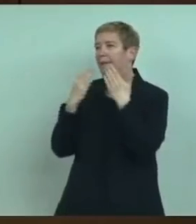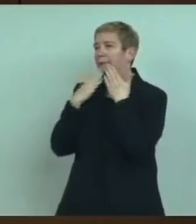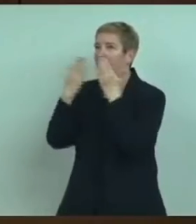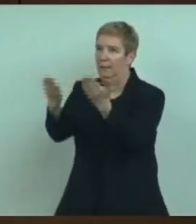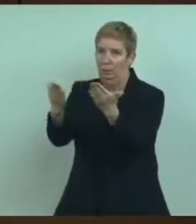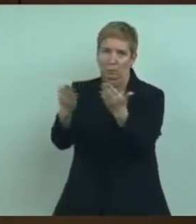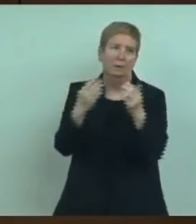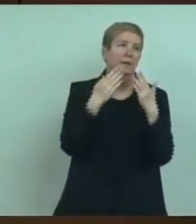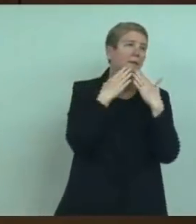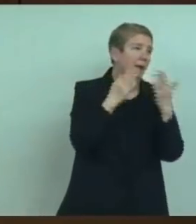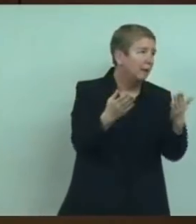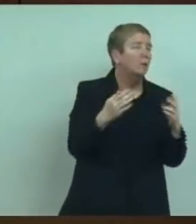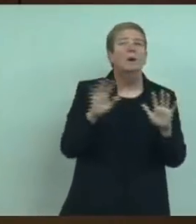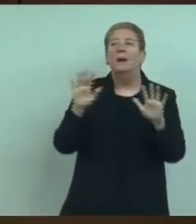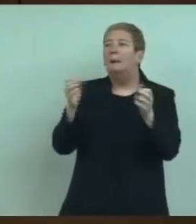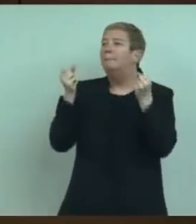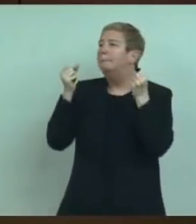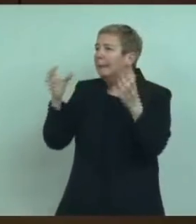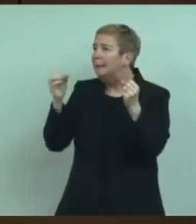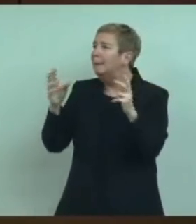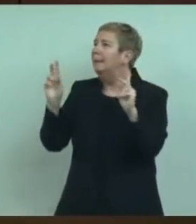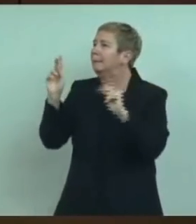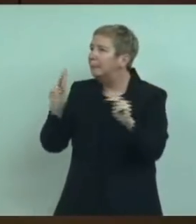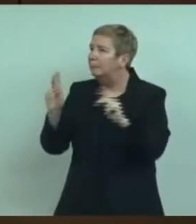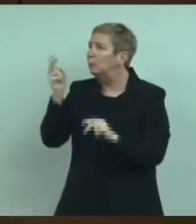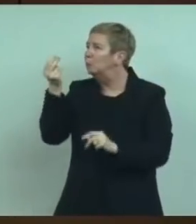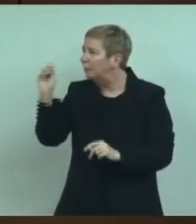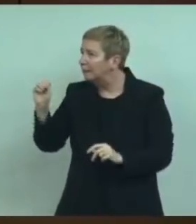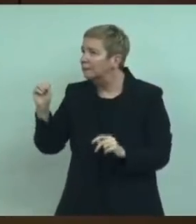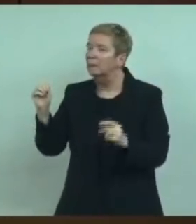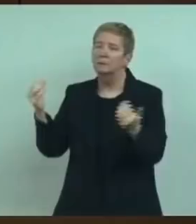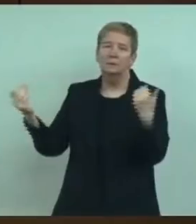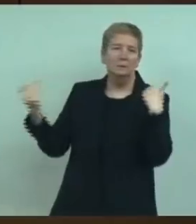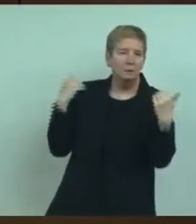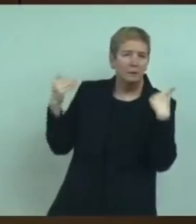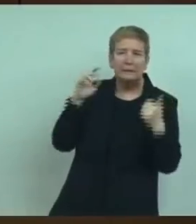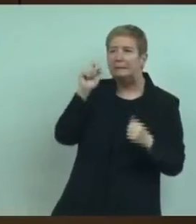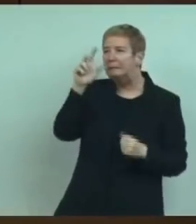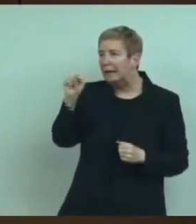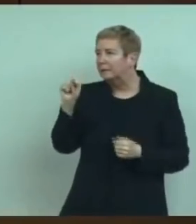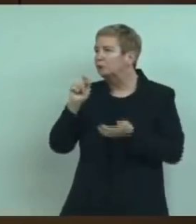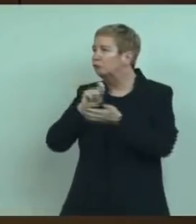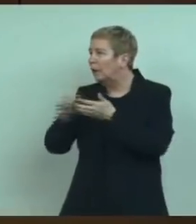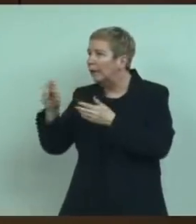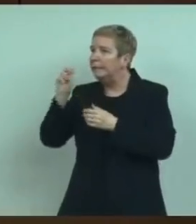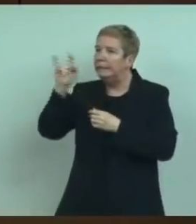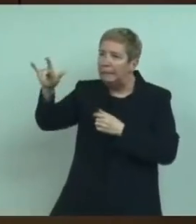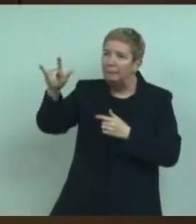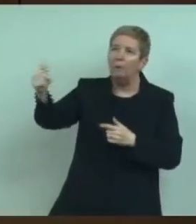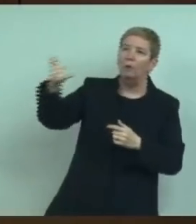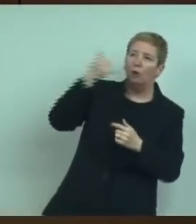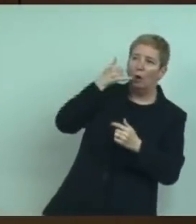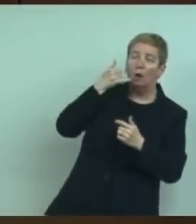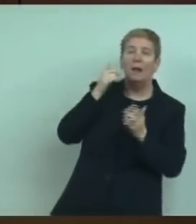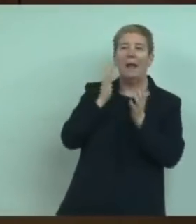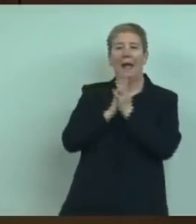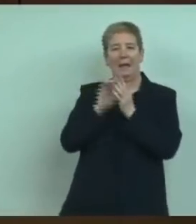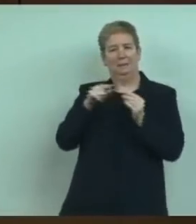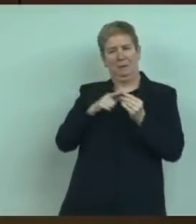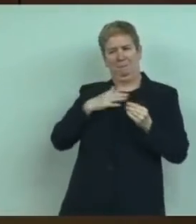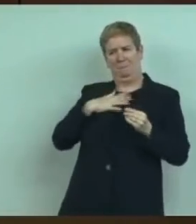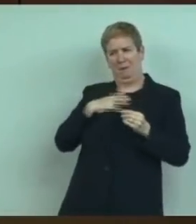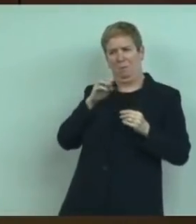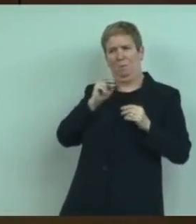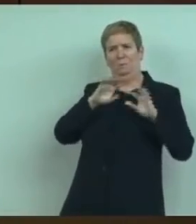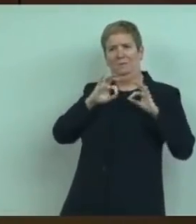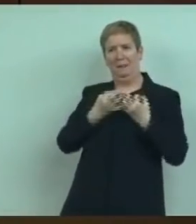cannot tell you how many New Mexicans text or write or email or call and ask about my family. And I want